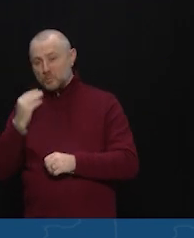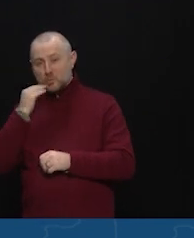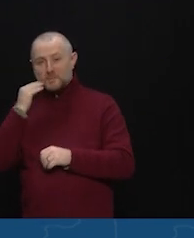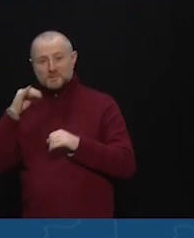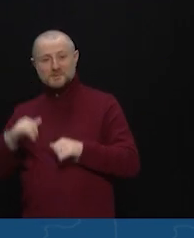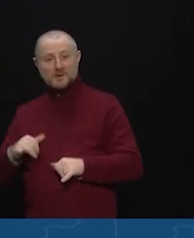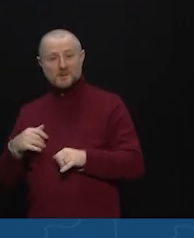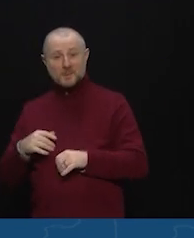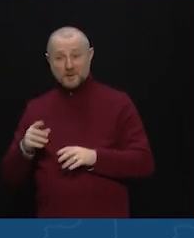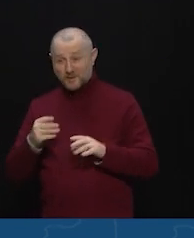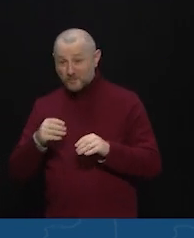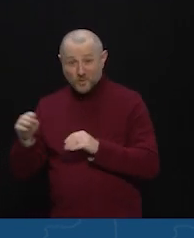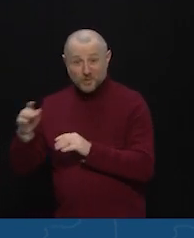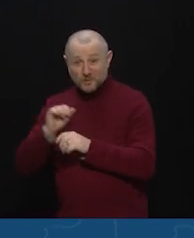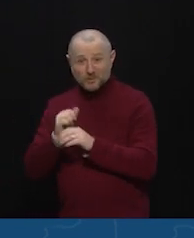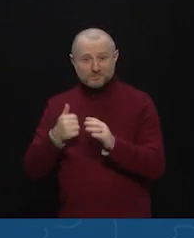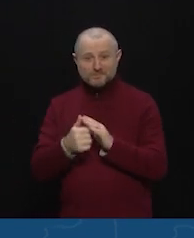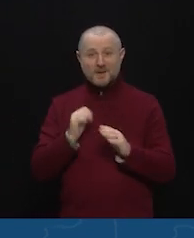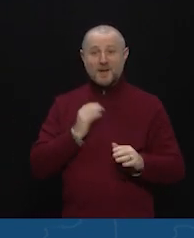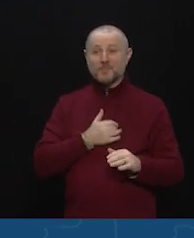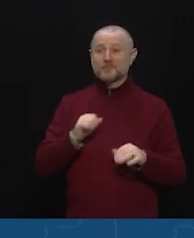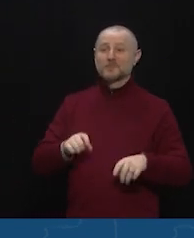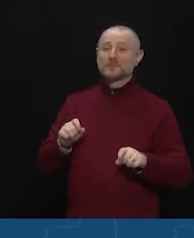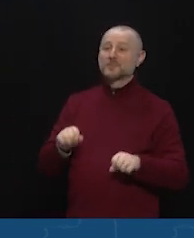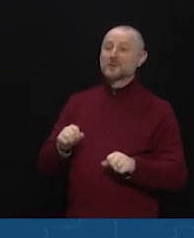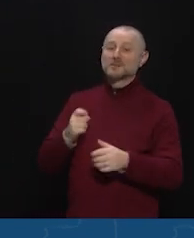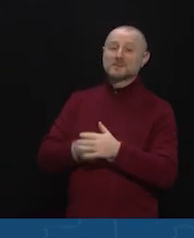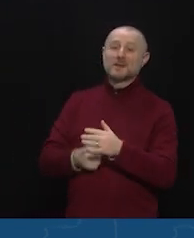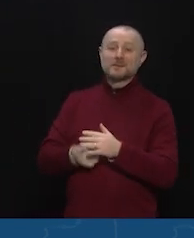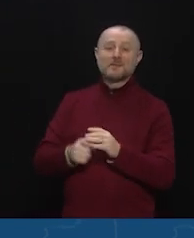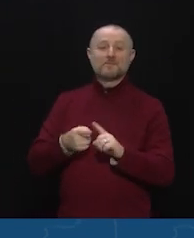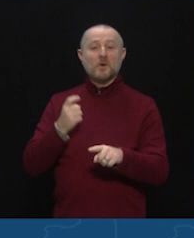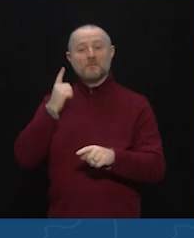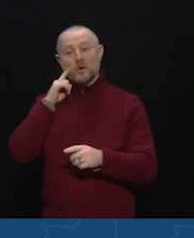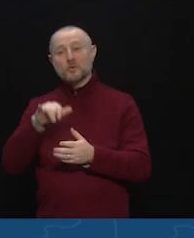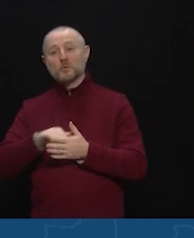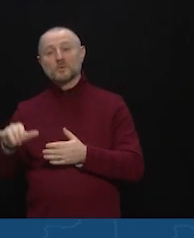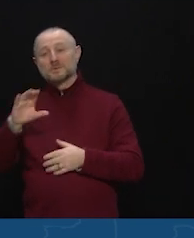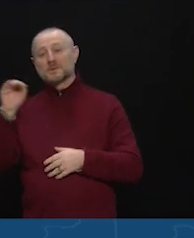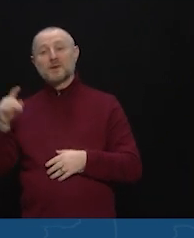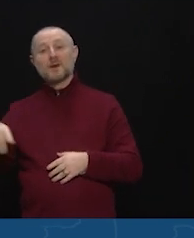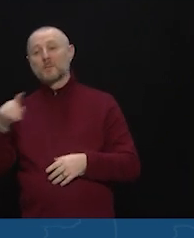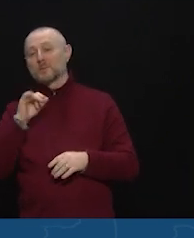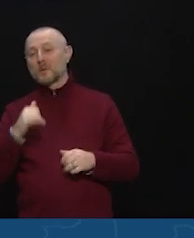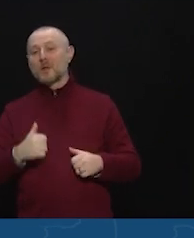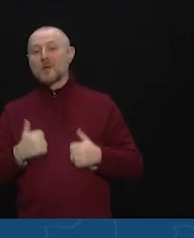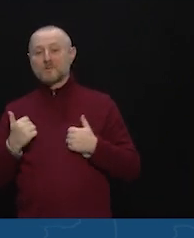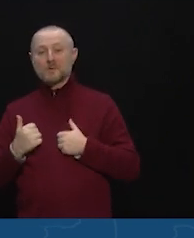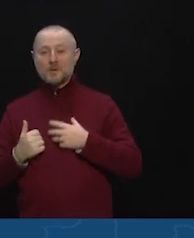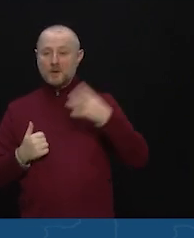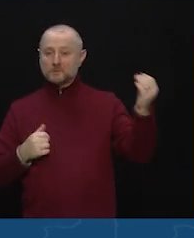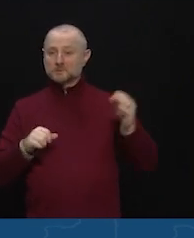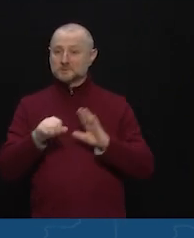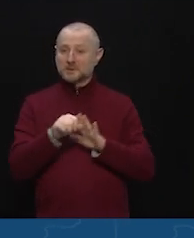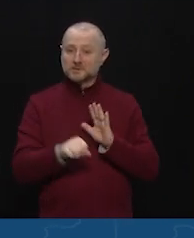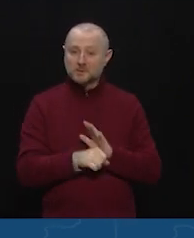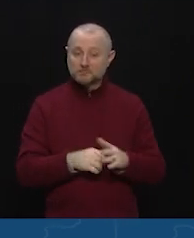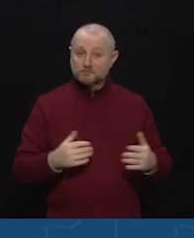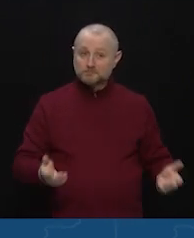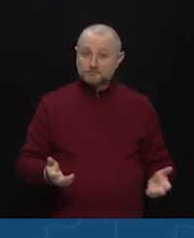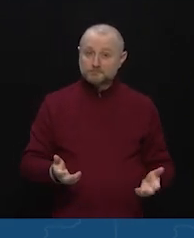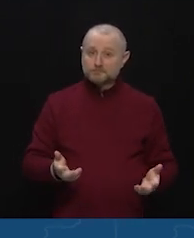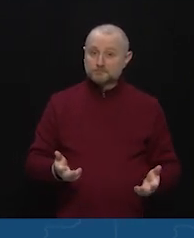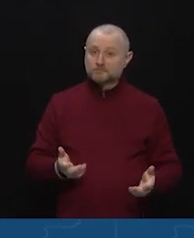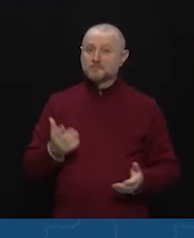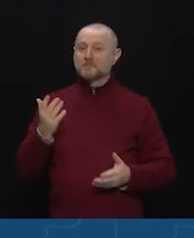right, to tax individuals who are working for New York companies but are located in other parts of the state for long periods of time, may